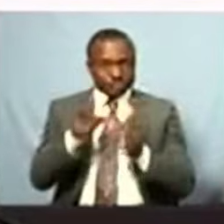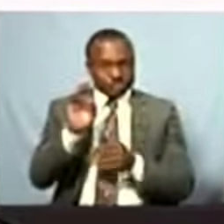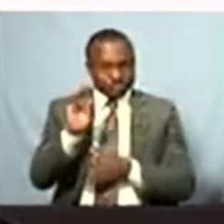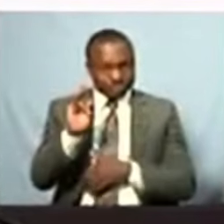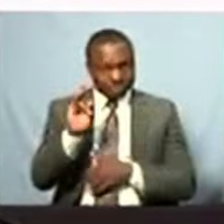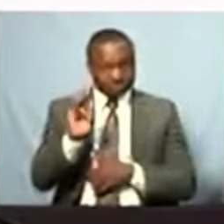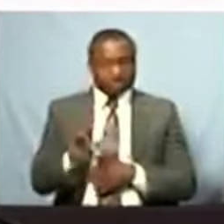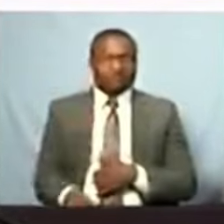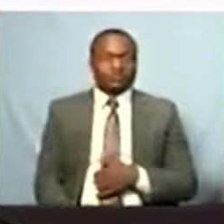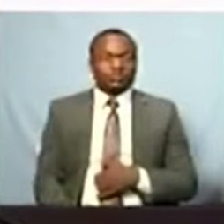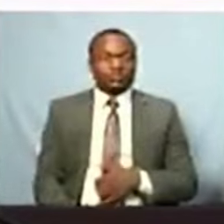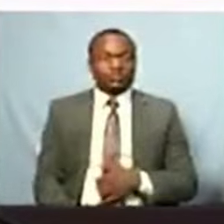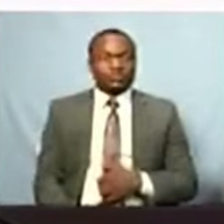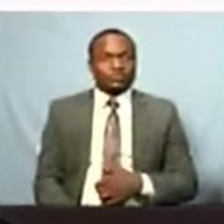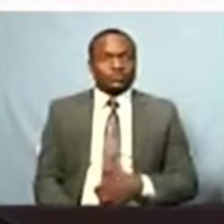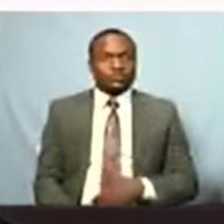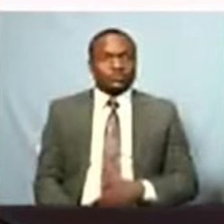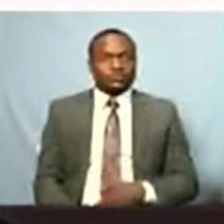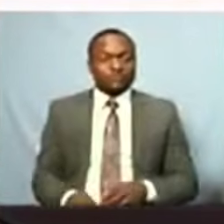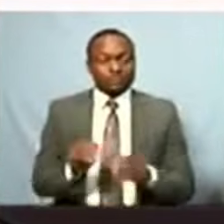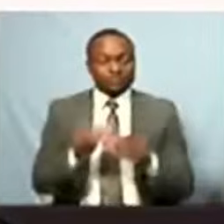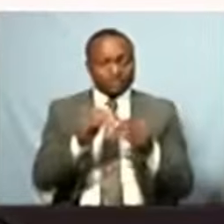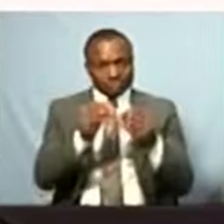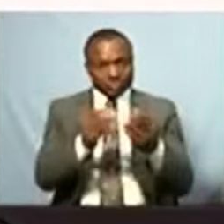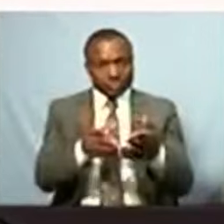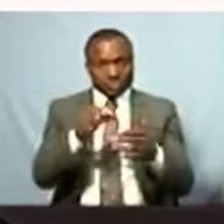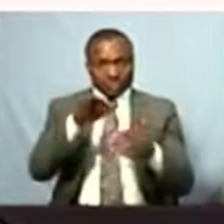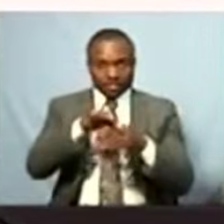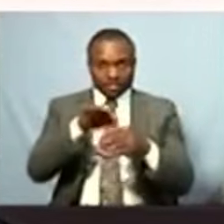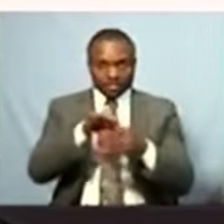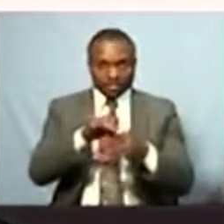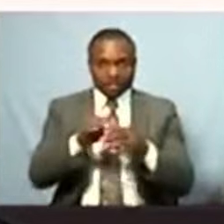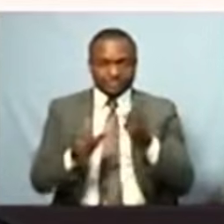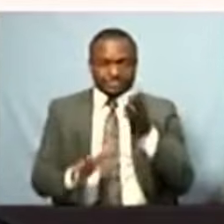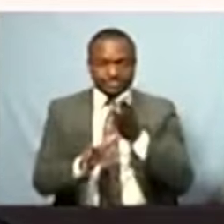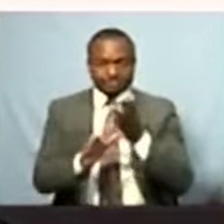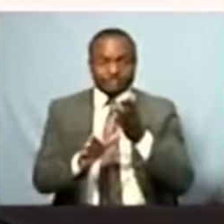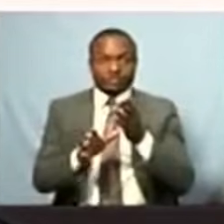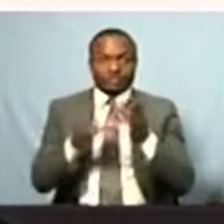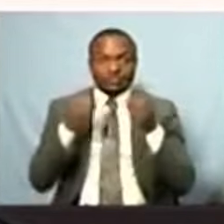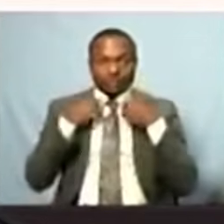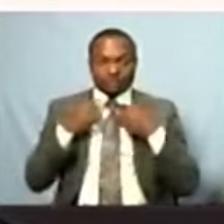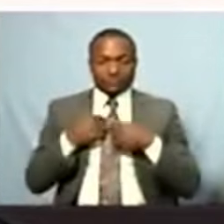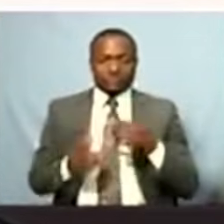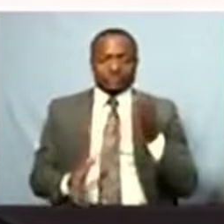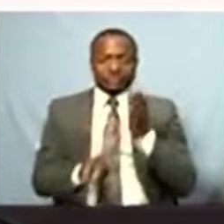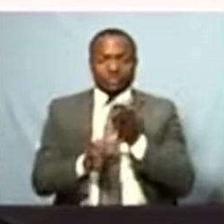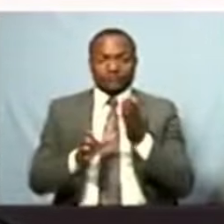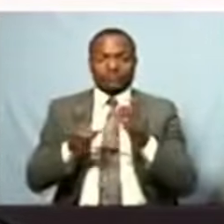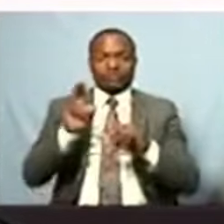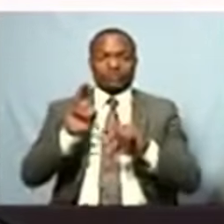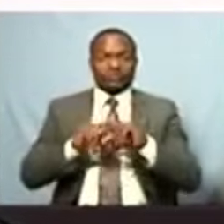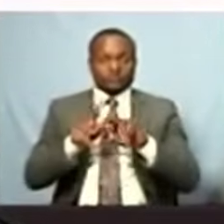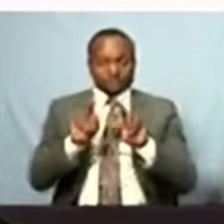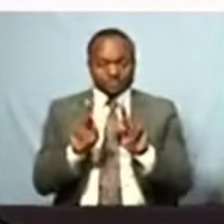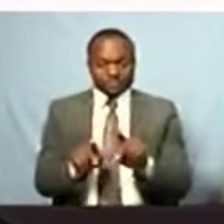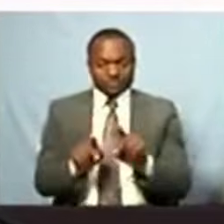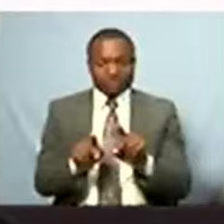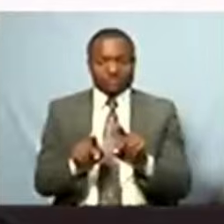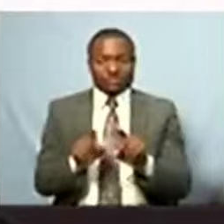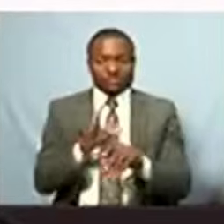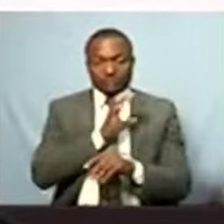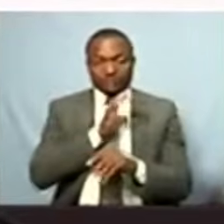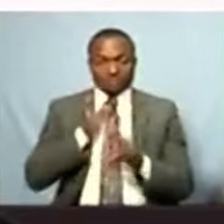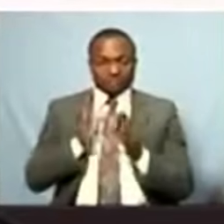17 where it provides for the election of a deputy mayor and deputy council chairperson by